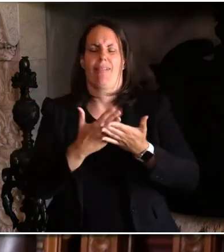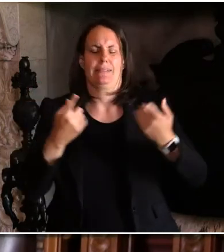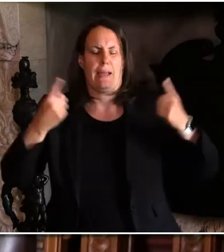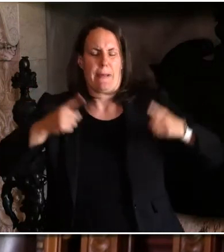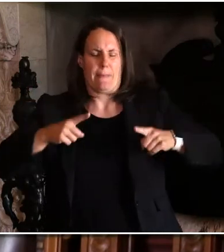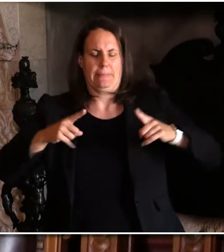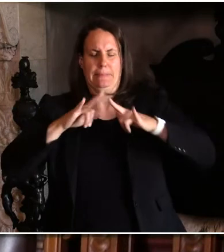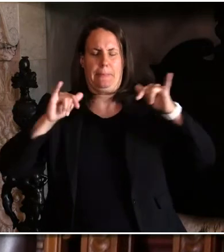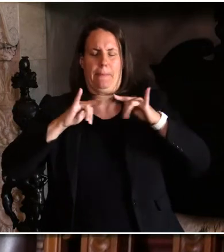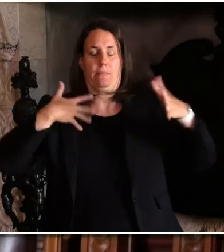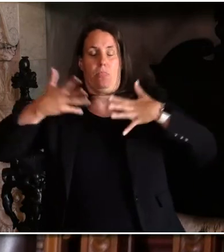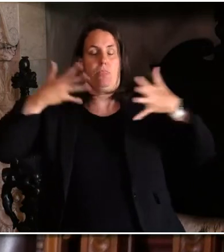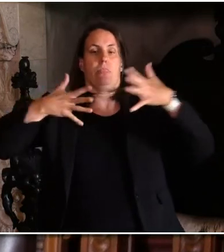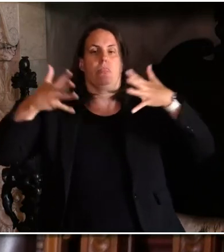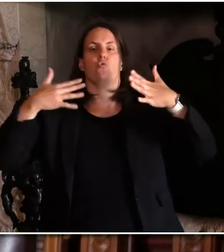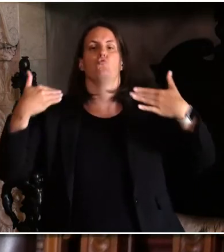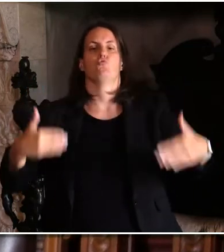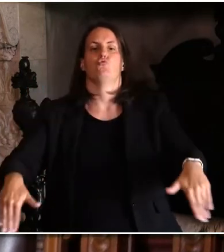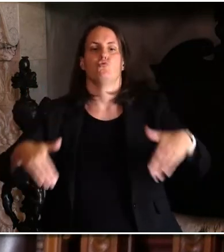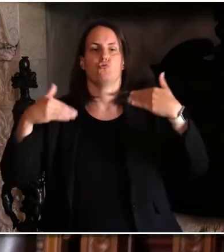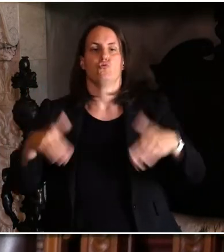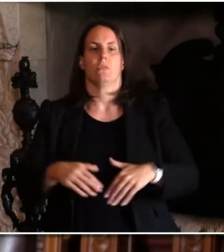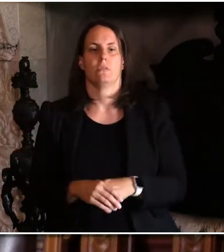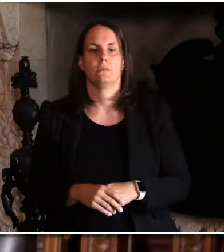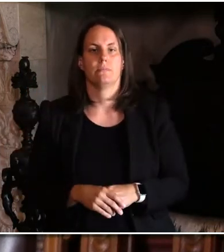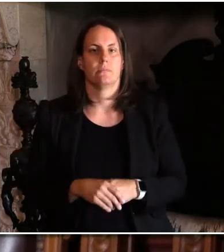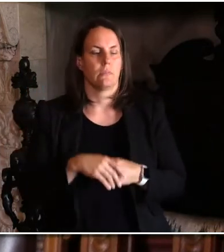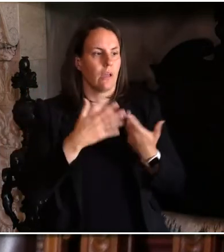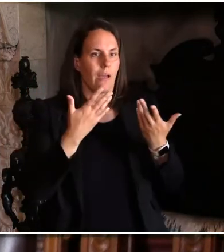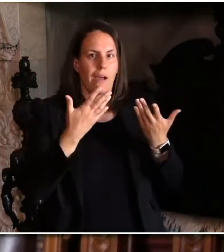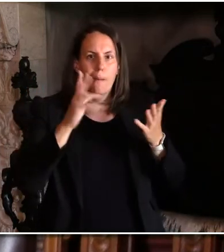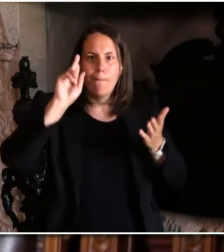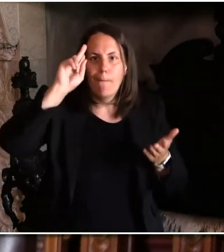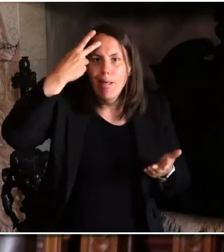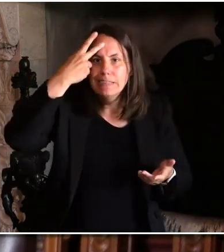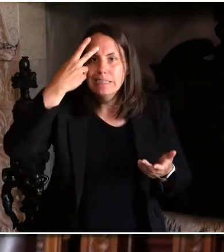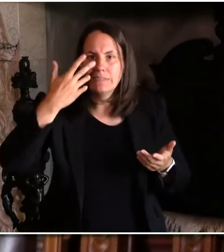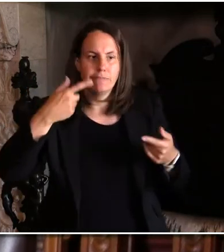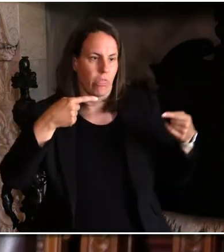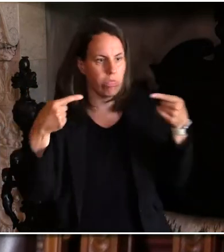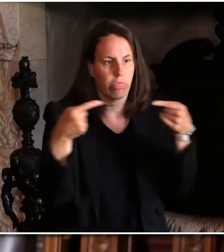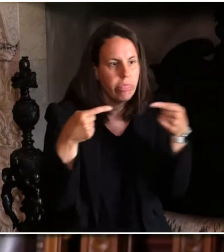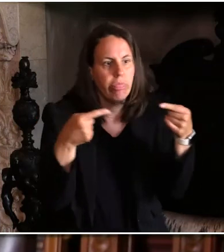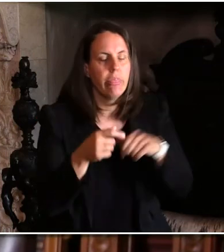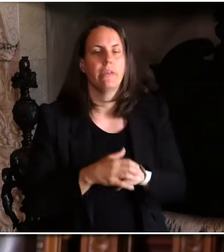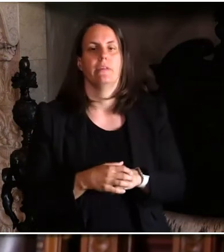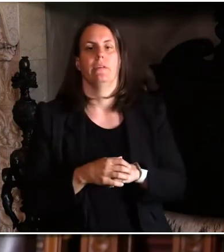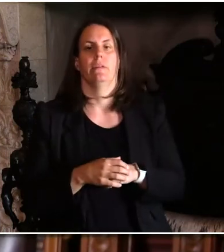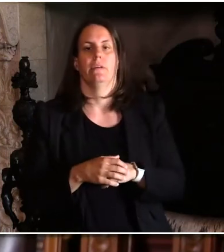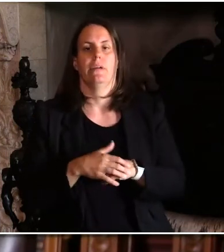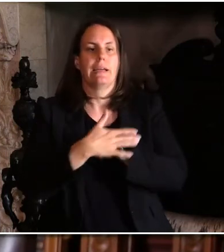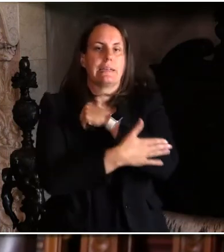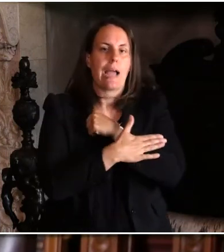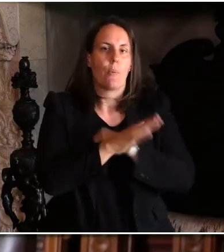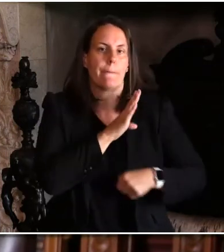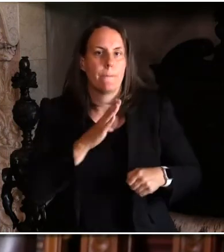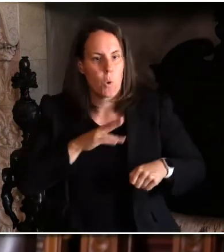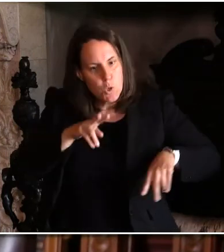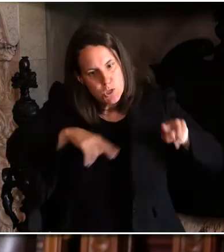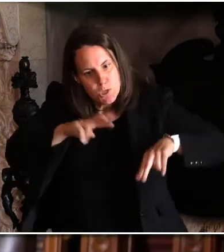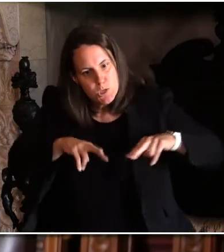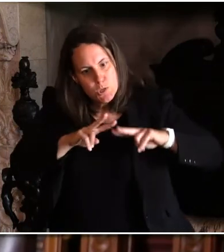board, and that's one of the reasons why we believed a statewide approach was the best way to deal with a statewide pandemic. And it's one of